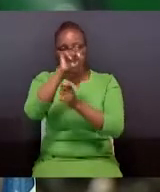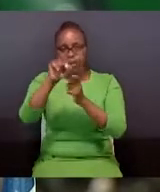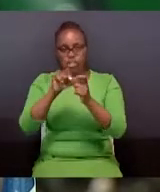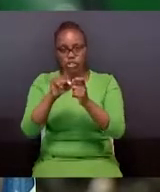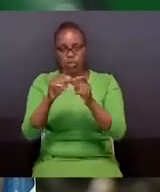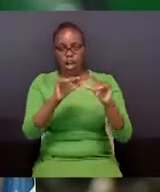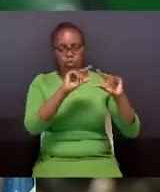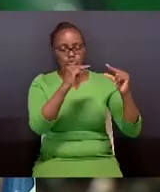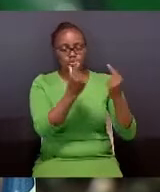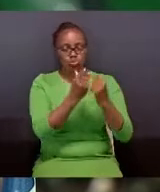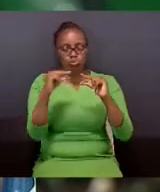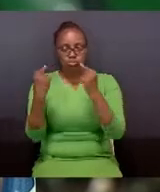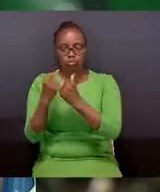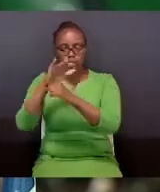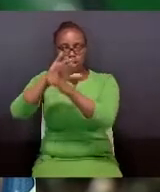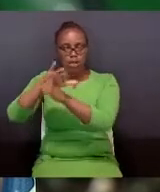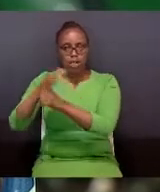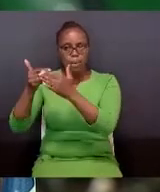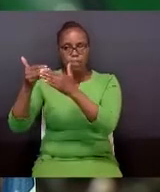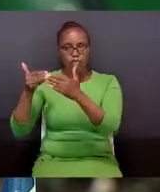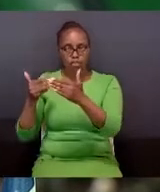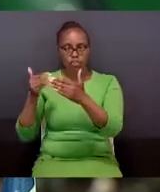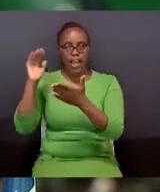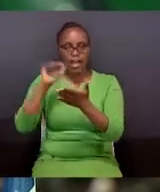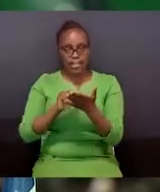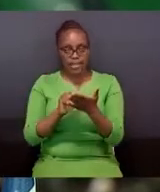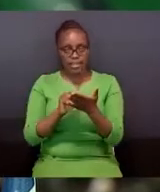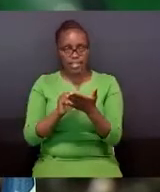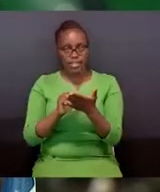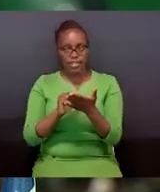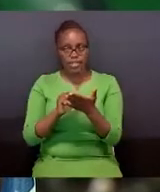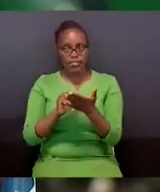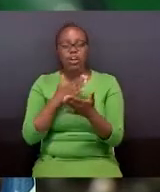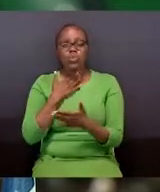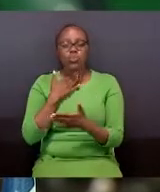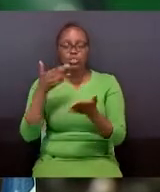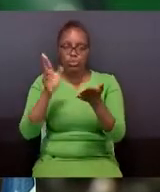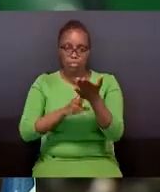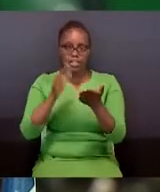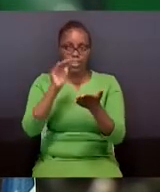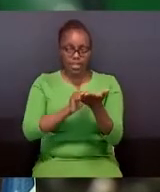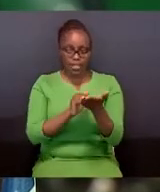groups that have been marginalized there before. Again, I want to repeat,